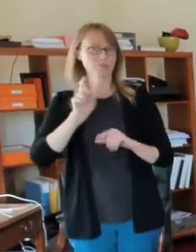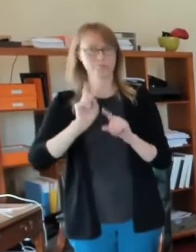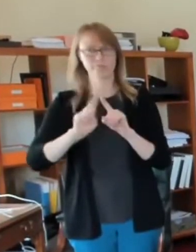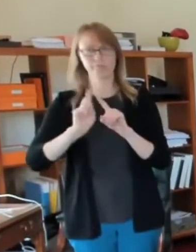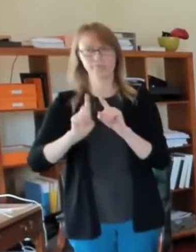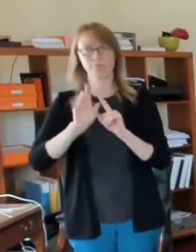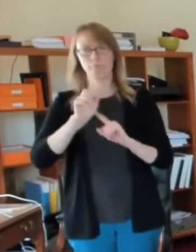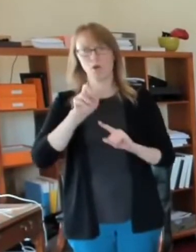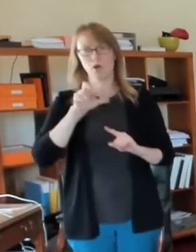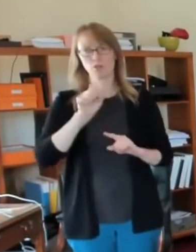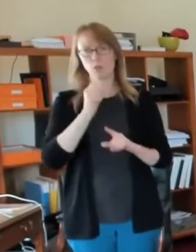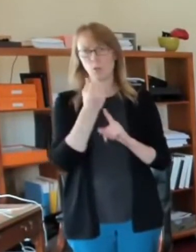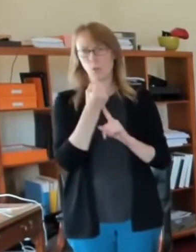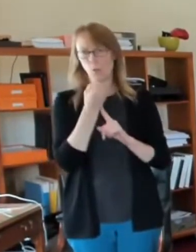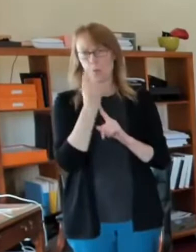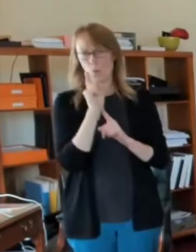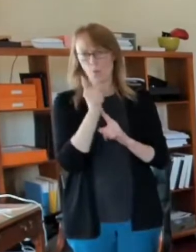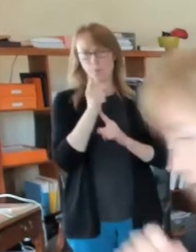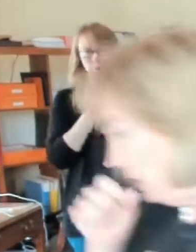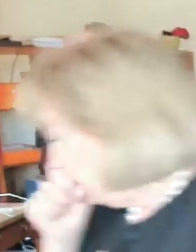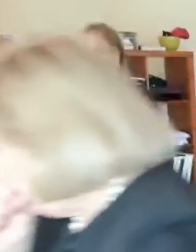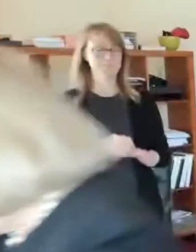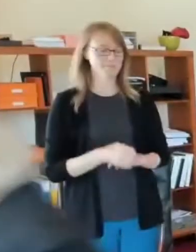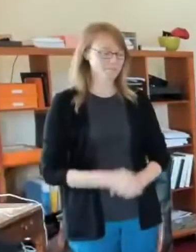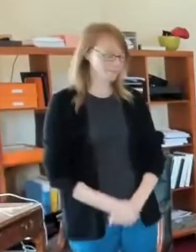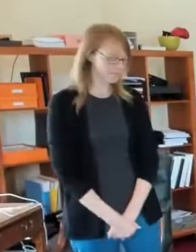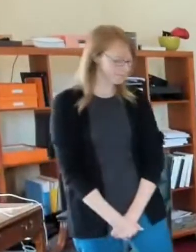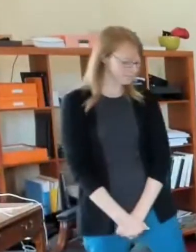minute, I need to get a drink of water.